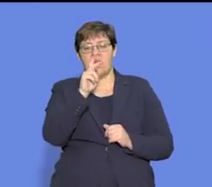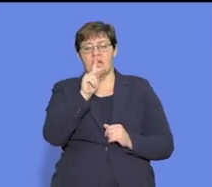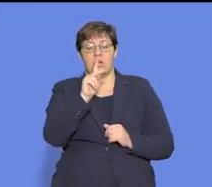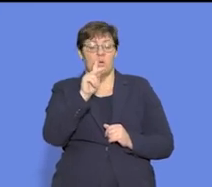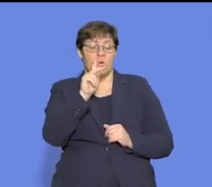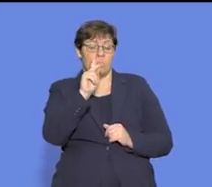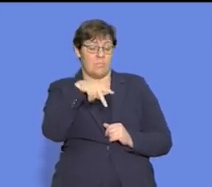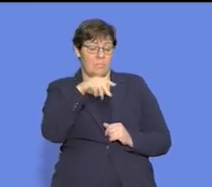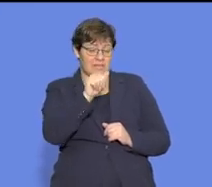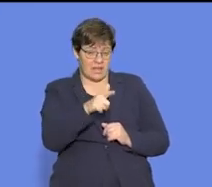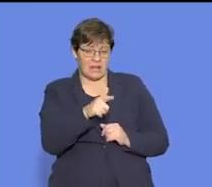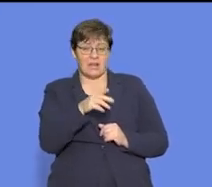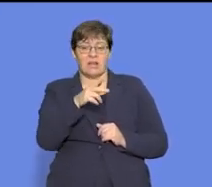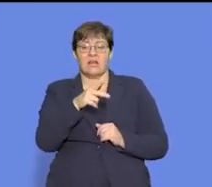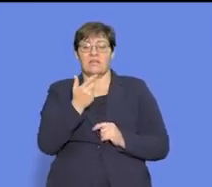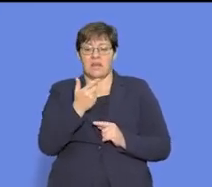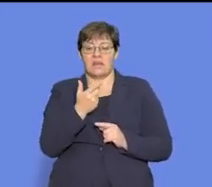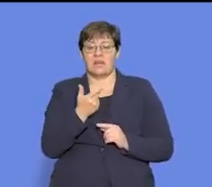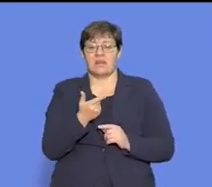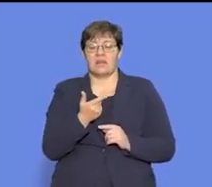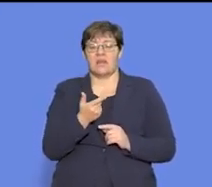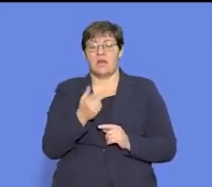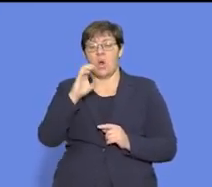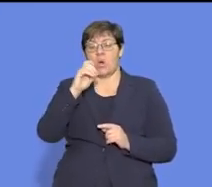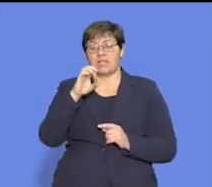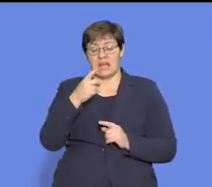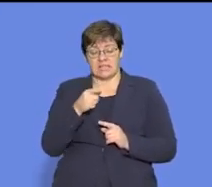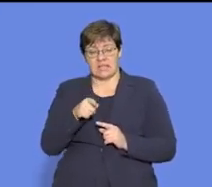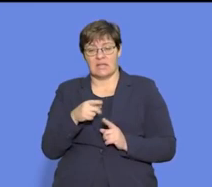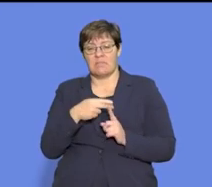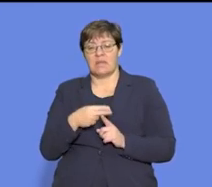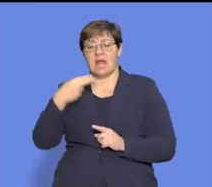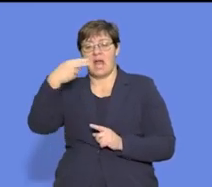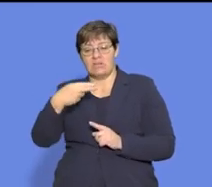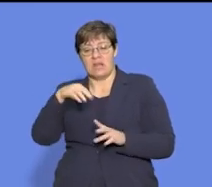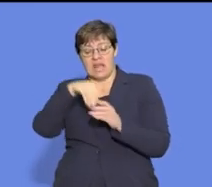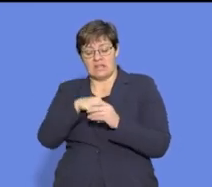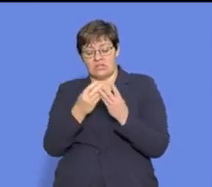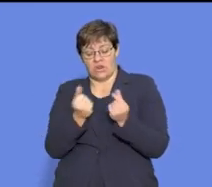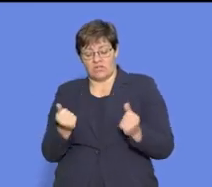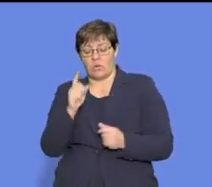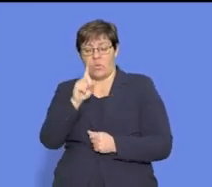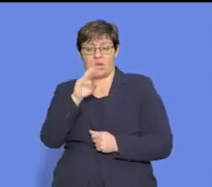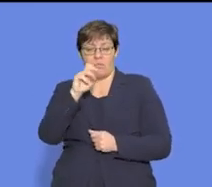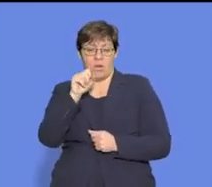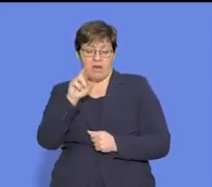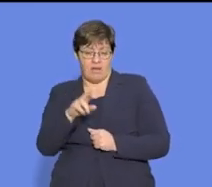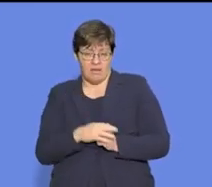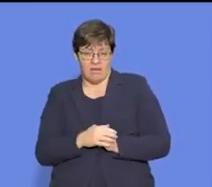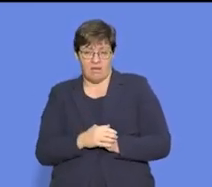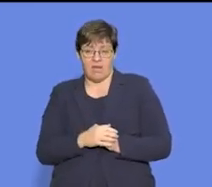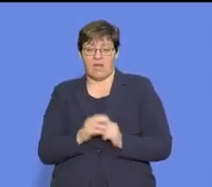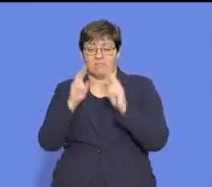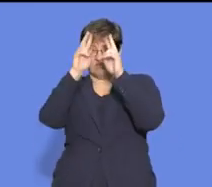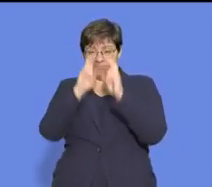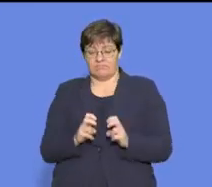in 103 kilopascals. Then we go to the oxidizing species, which is the hydrogen ions in solution. That's